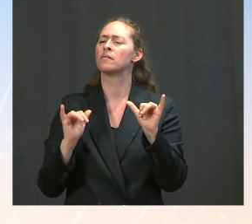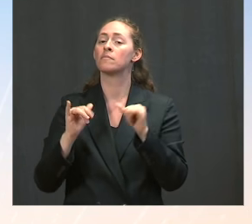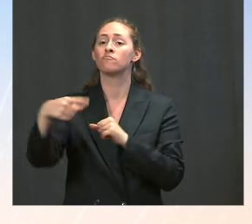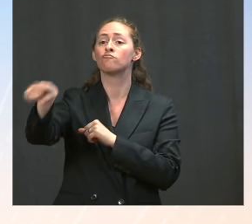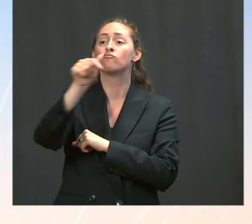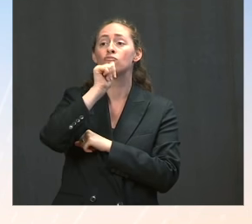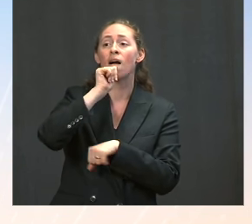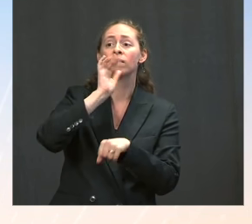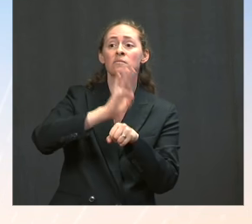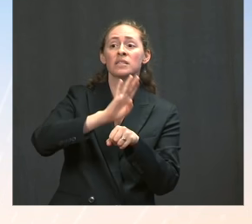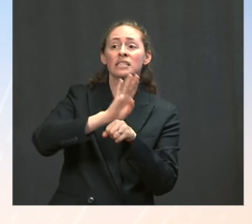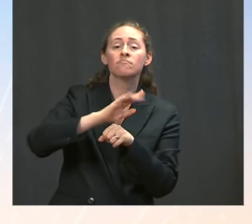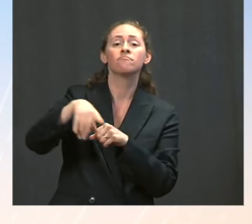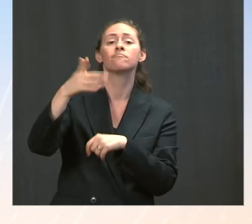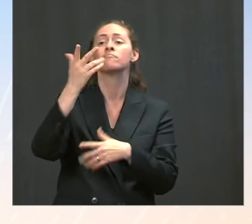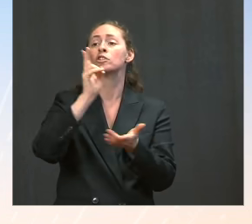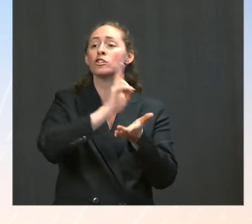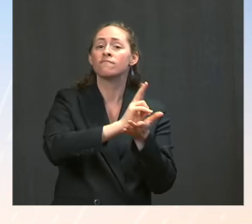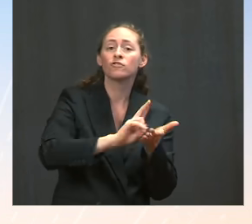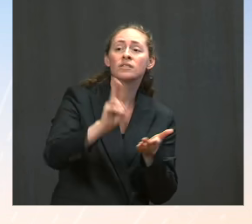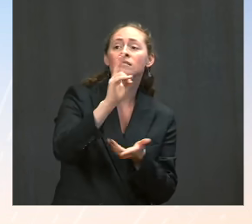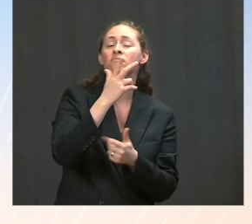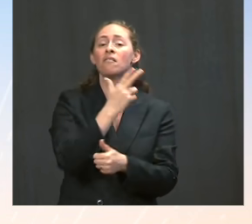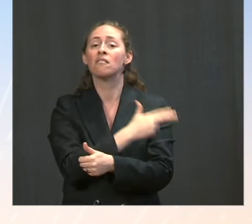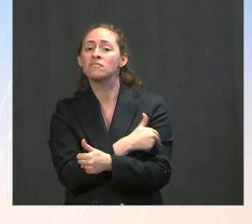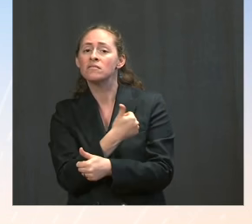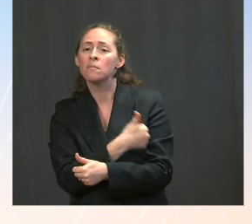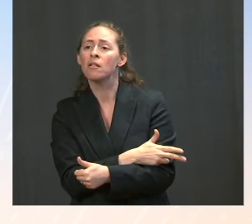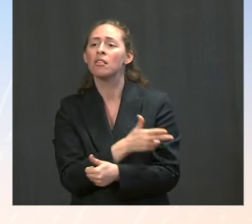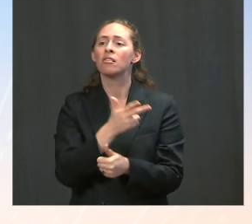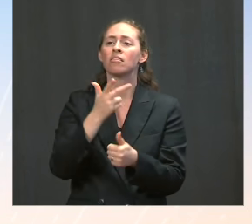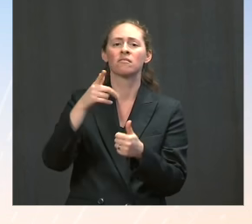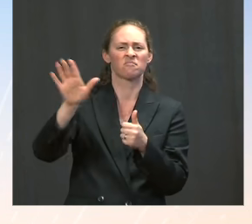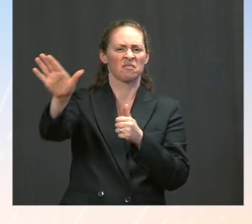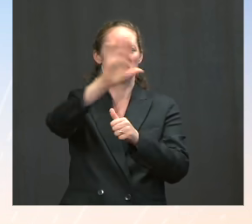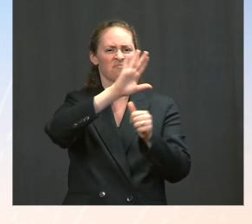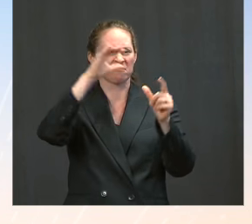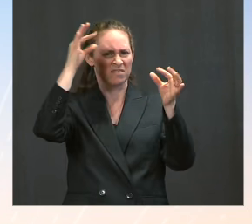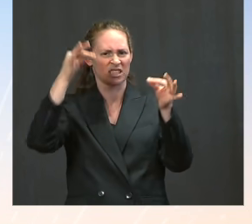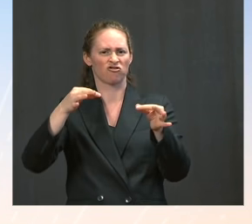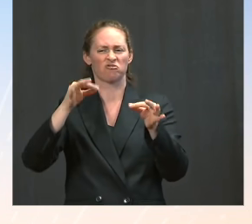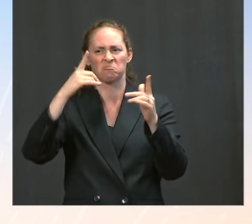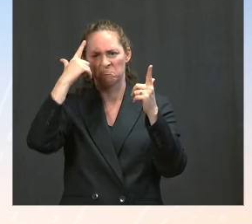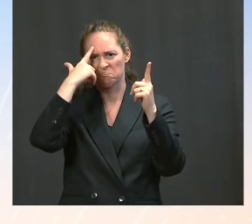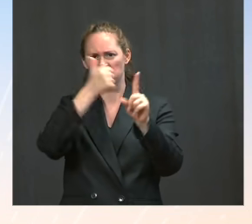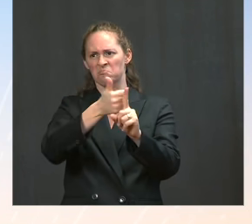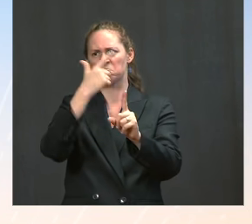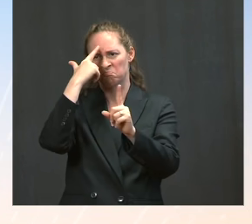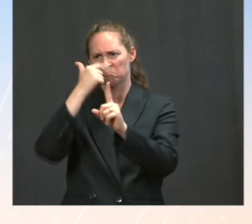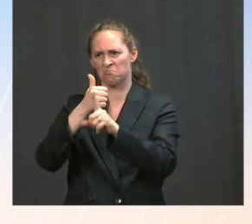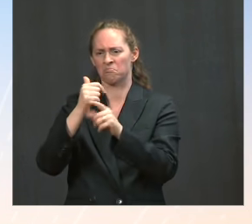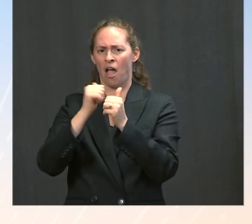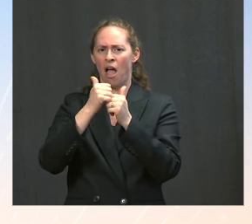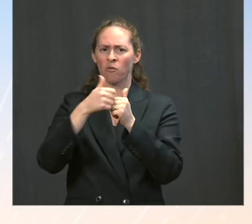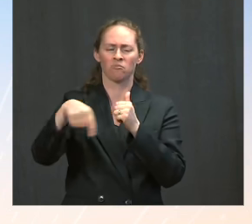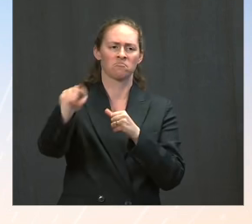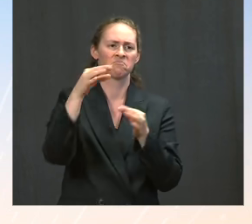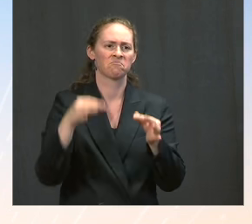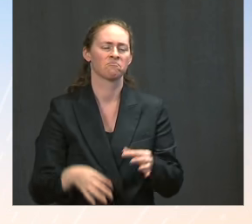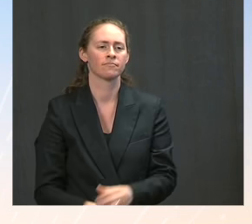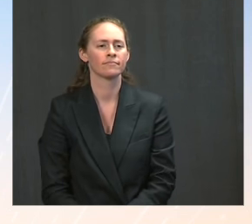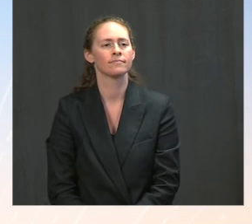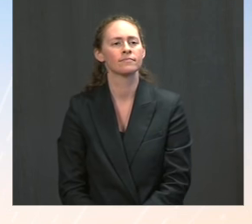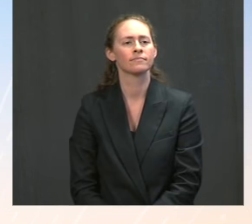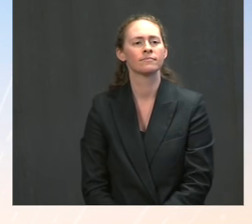and universities and hospitals to make decisions about how to keep their community safe. Go ahead. If we can go back to the president's comment about ending